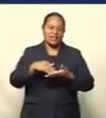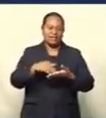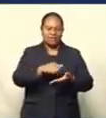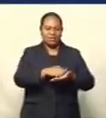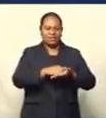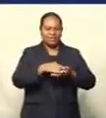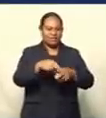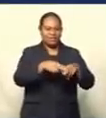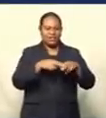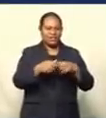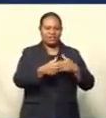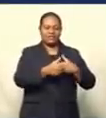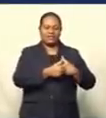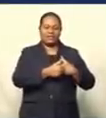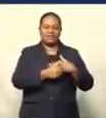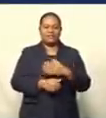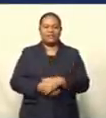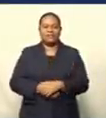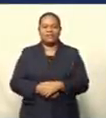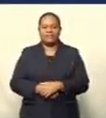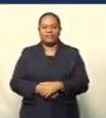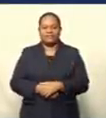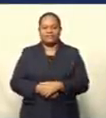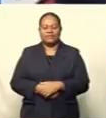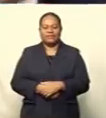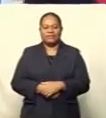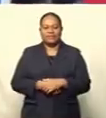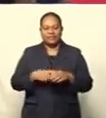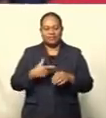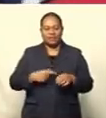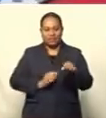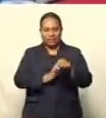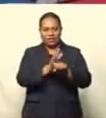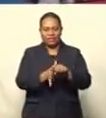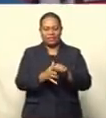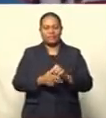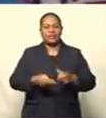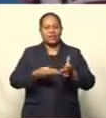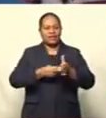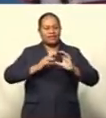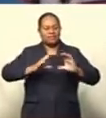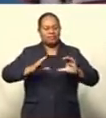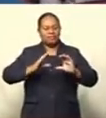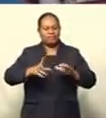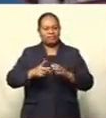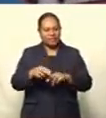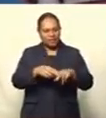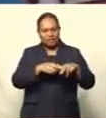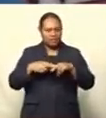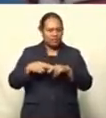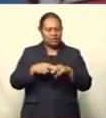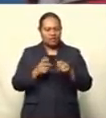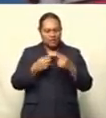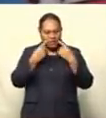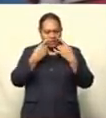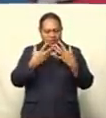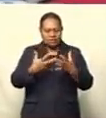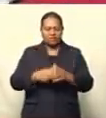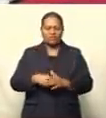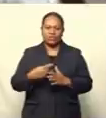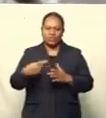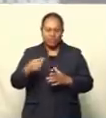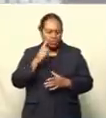Fiji safe and helping to move us through this pandemic. Netball Fiji continues to check on the well-being of its